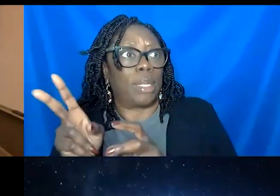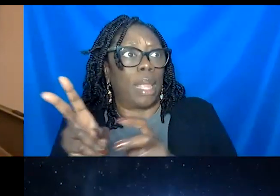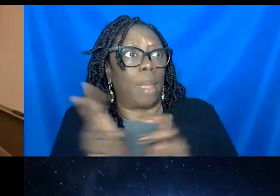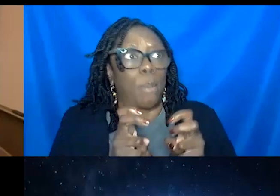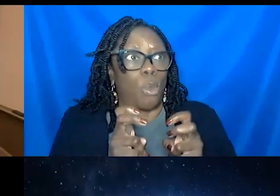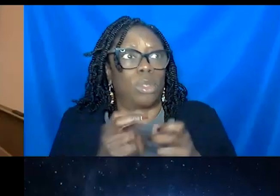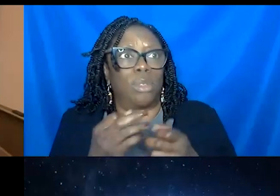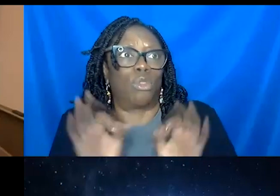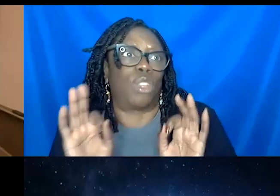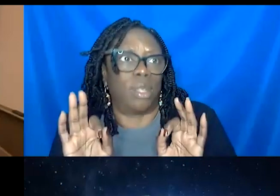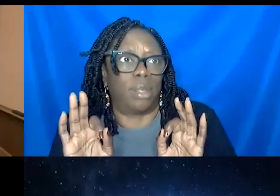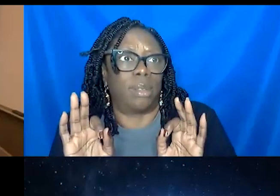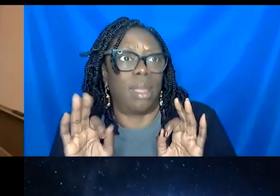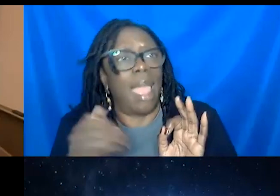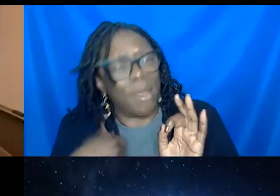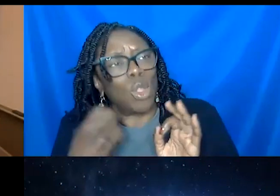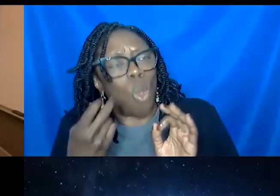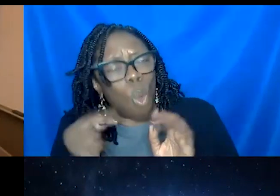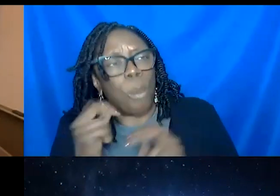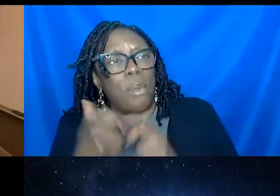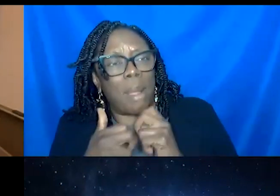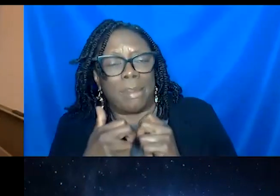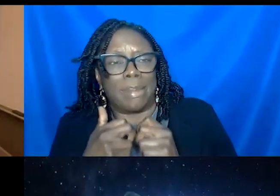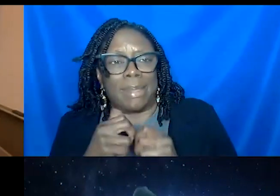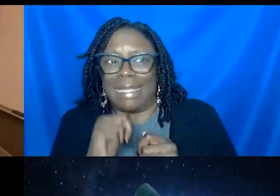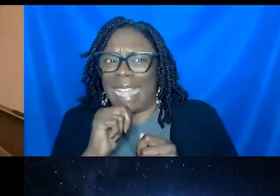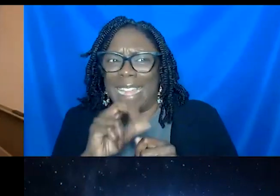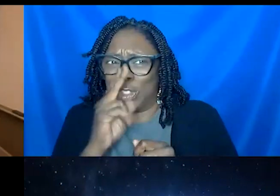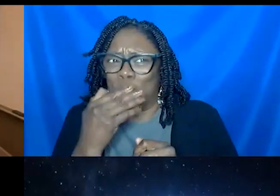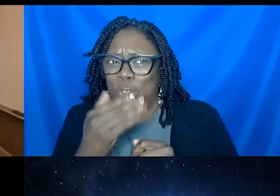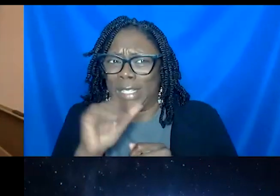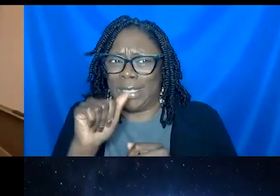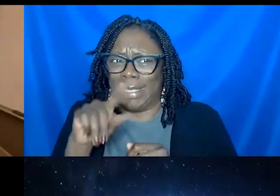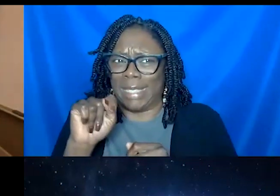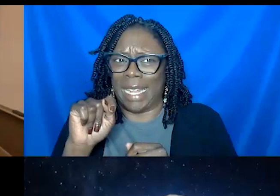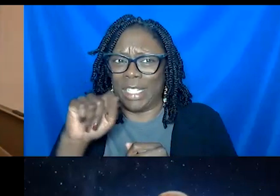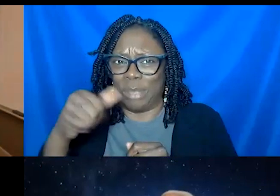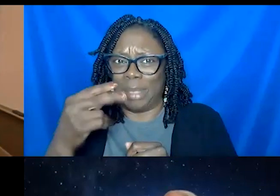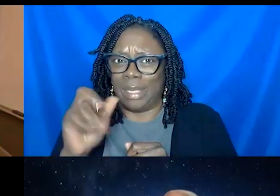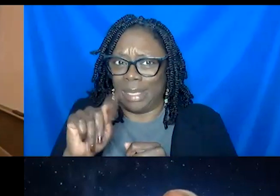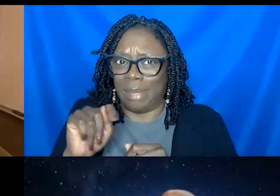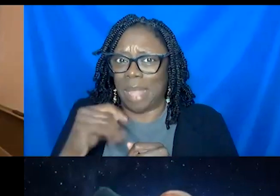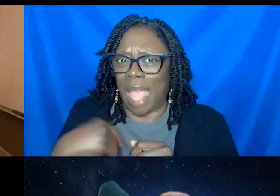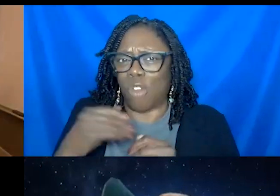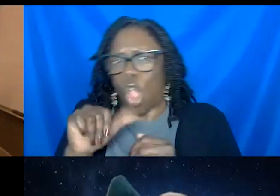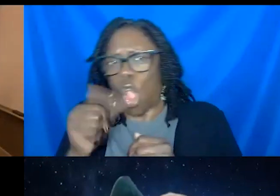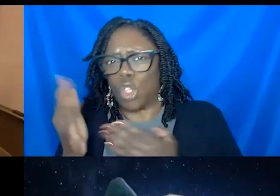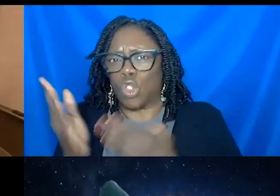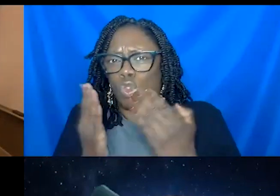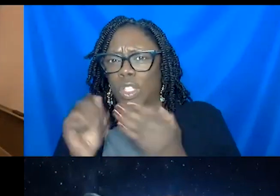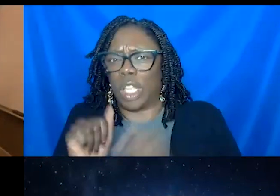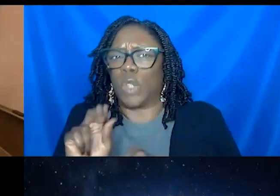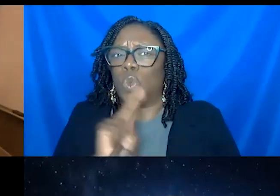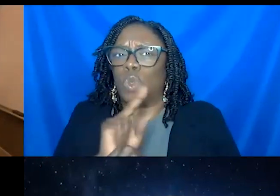free. It has its own issues. It's not as good as ChatGPT 4, but there are alternative services that will allow you to use it